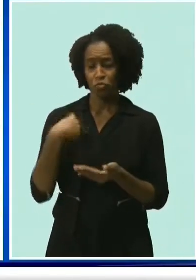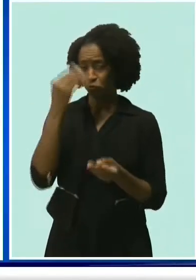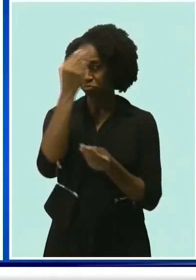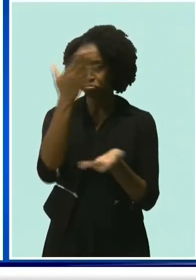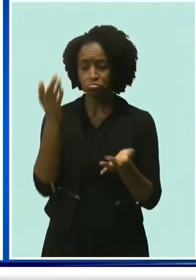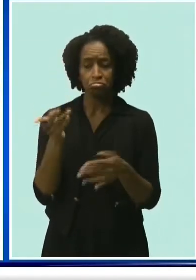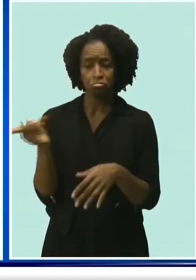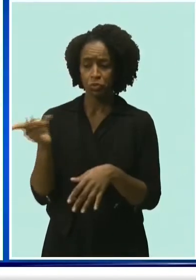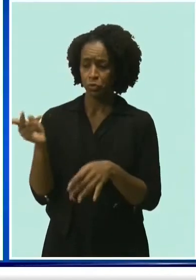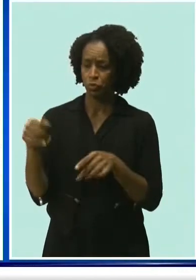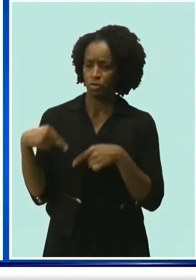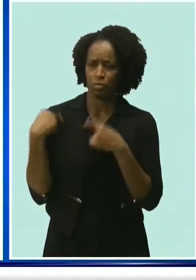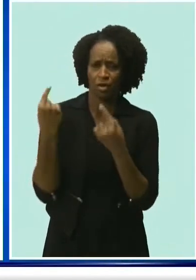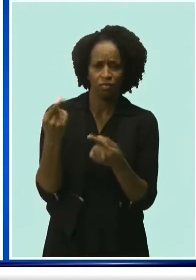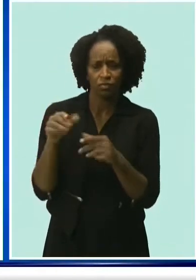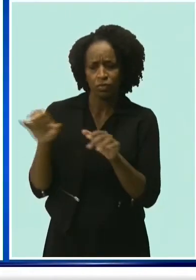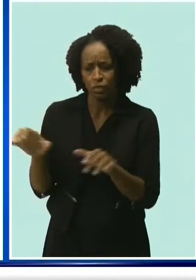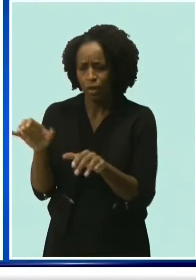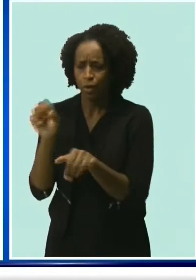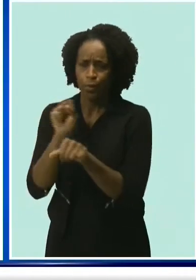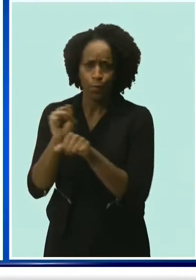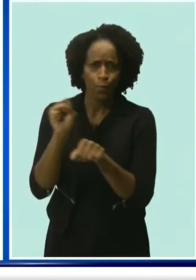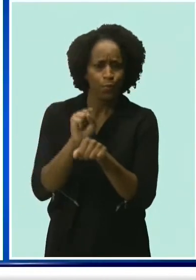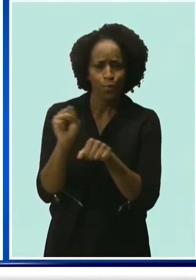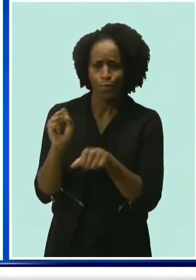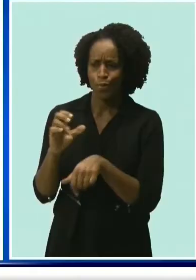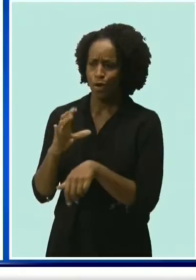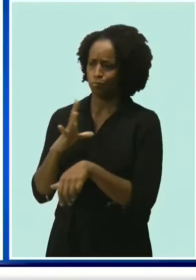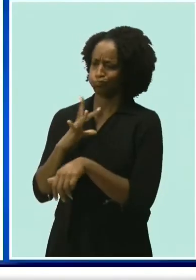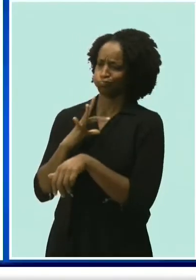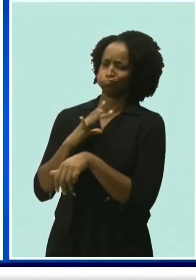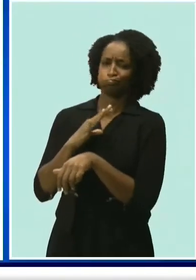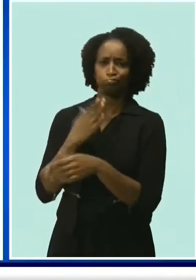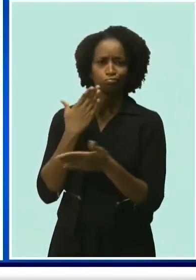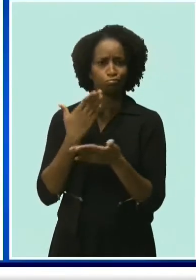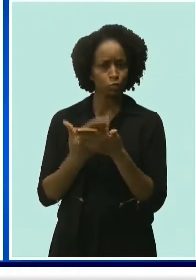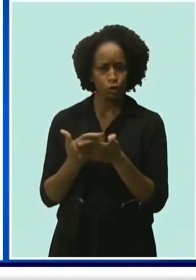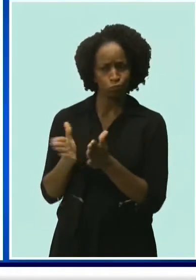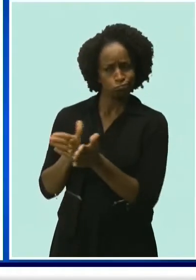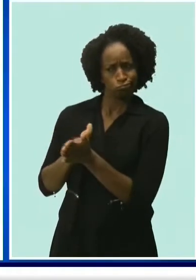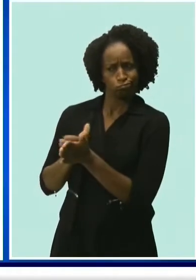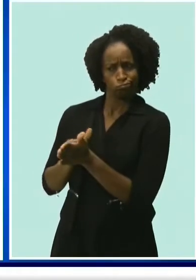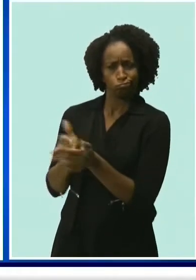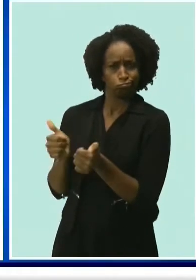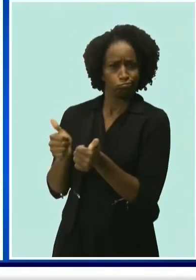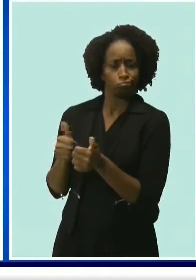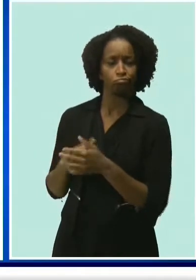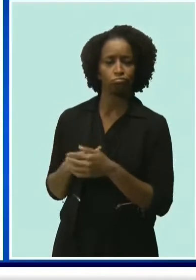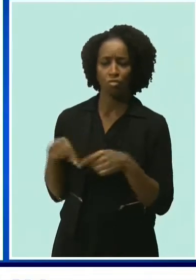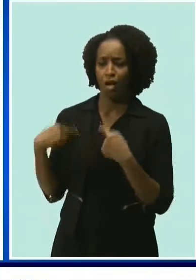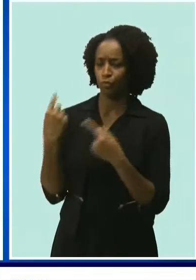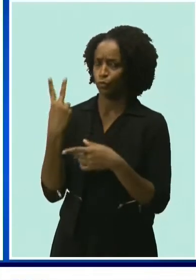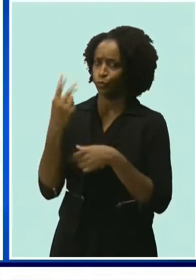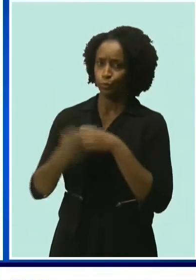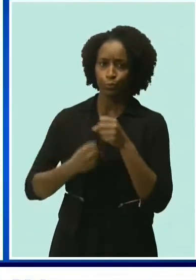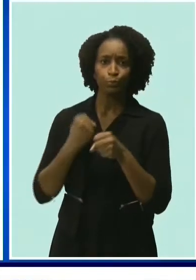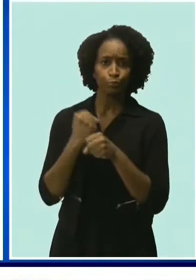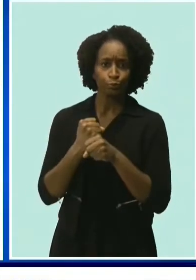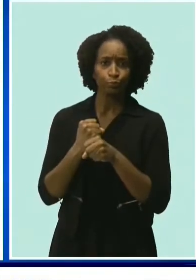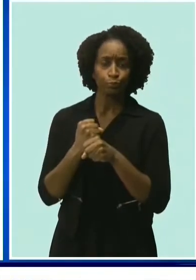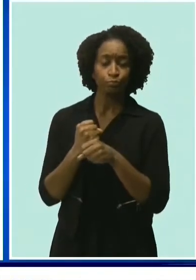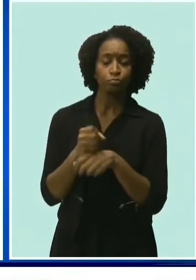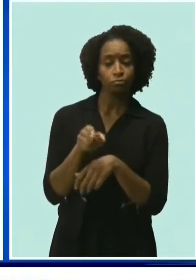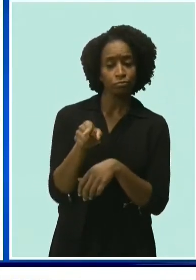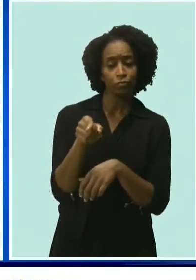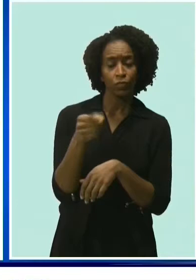areas in which they have served as chairman for this government in the last 2 years. And of course, Mr. Goodinedjal